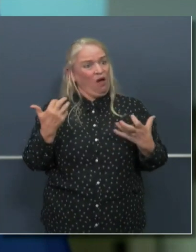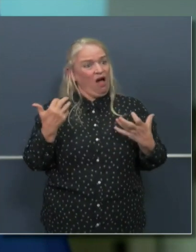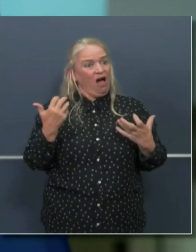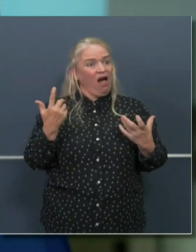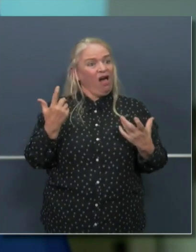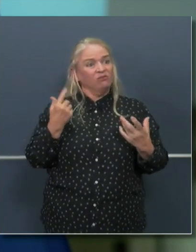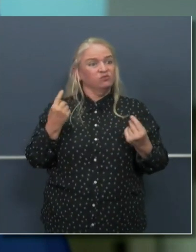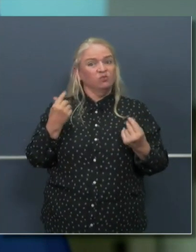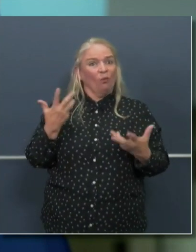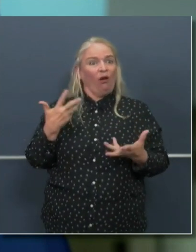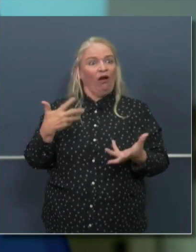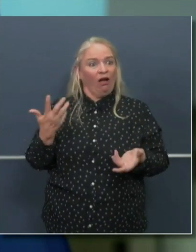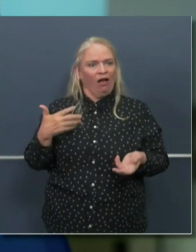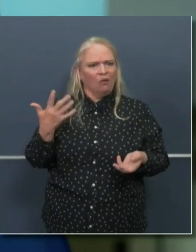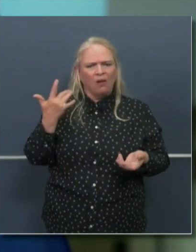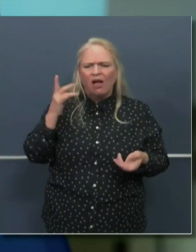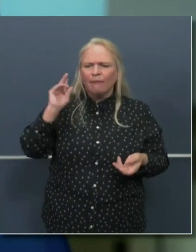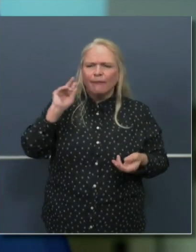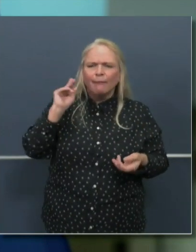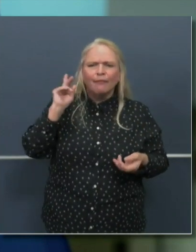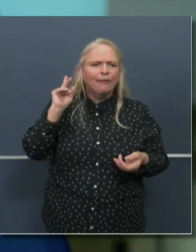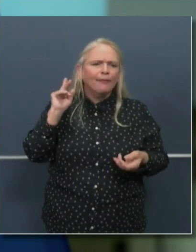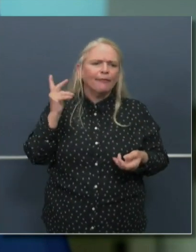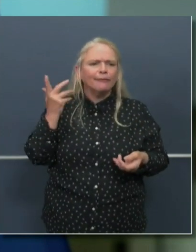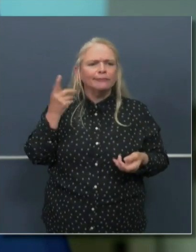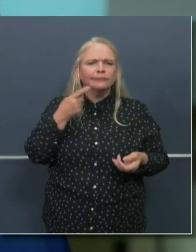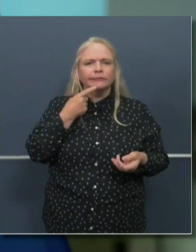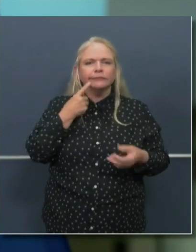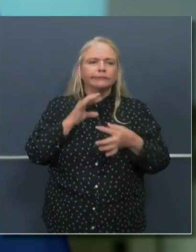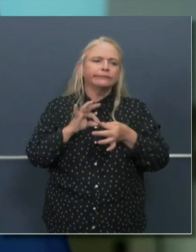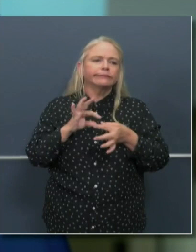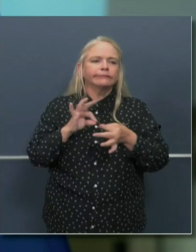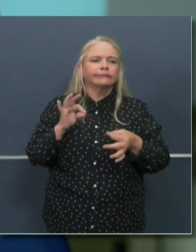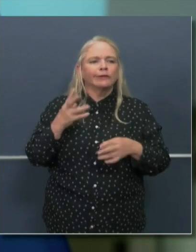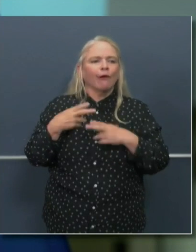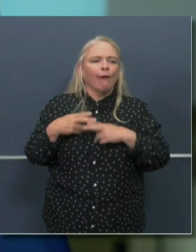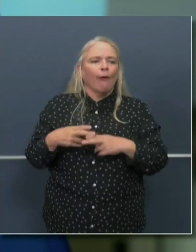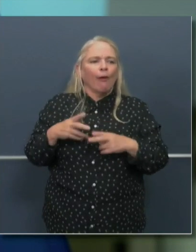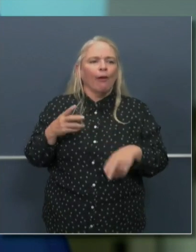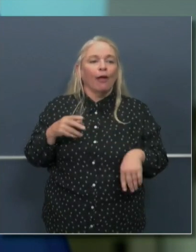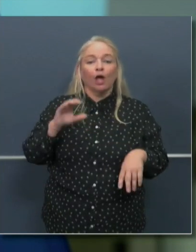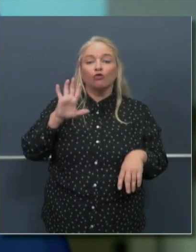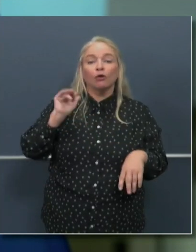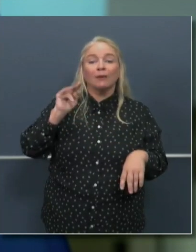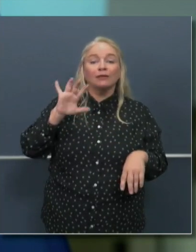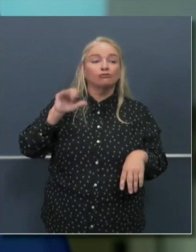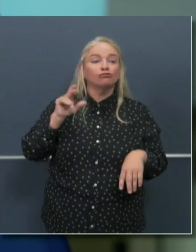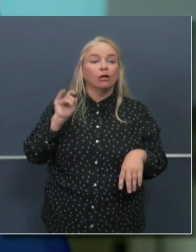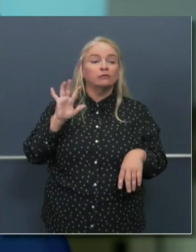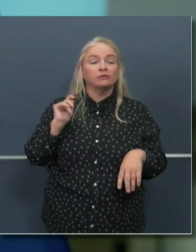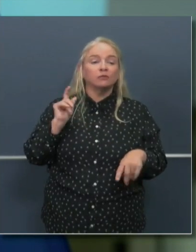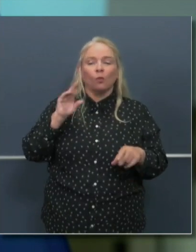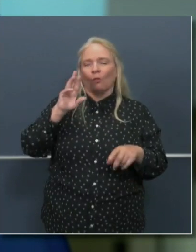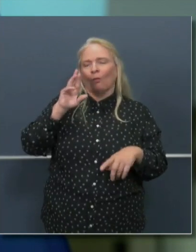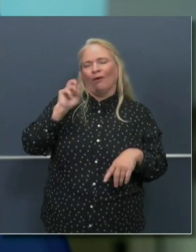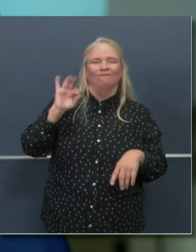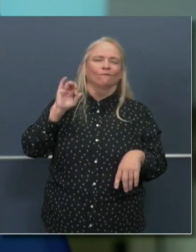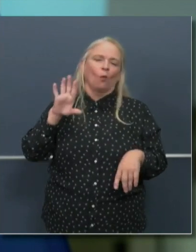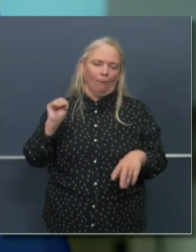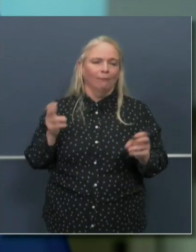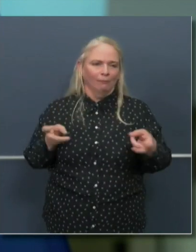life, criminal justice reform has been a big part of that. So this weighs very heavily on all of us and me. And as I